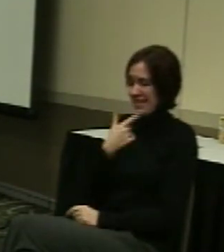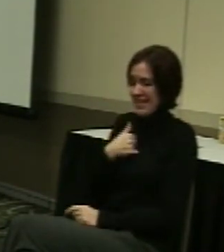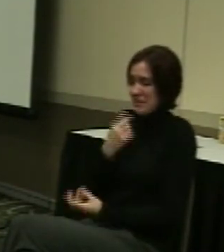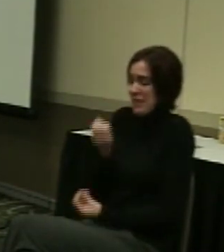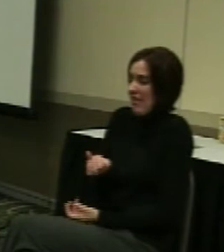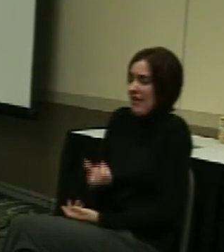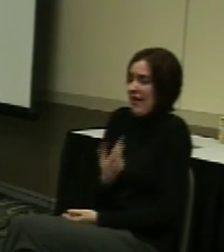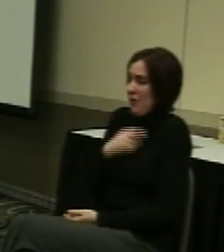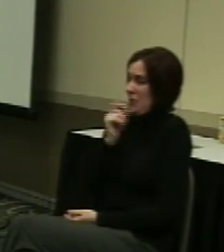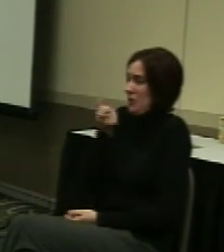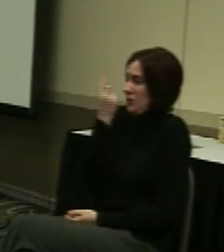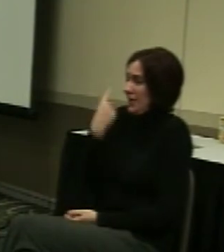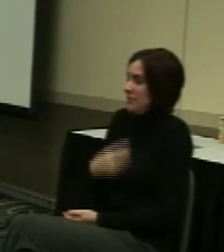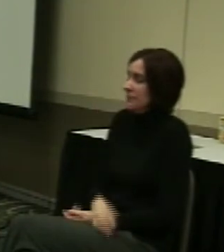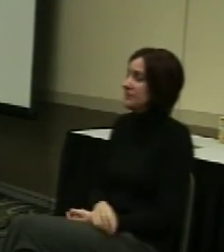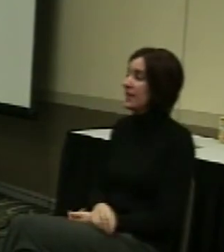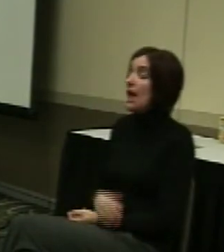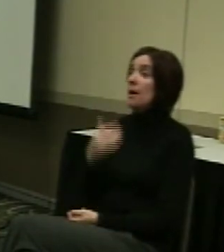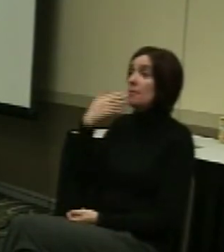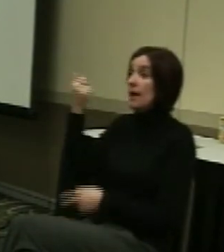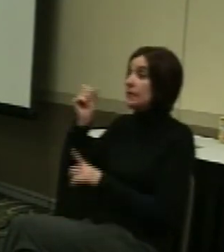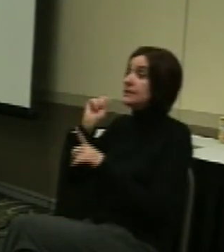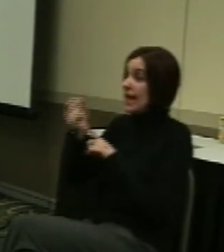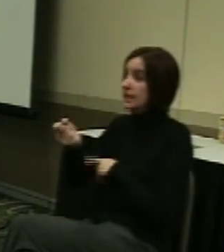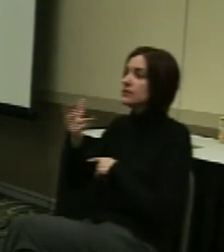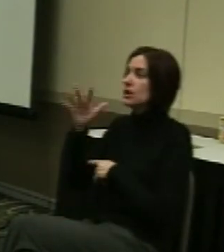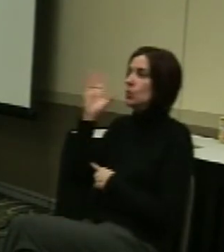case scenario, it would speak to you, and it